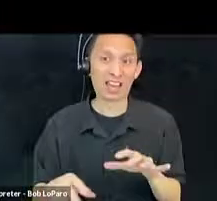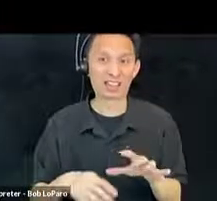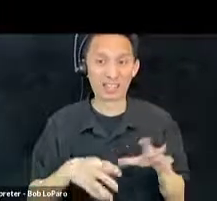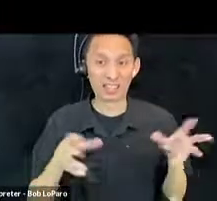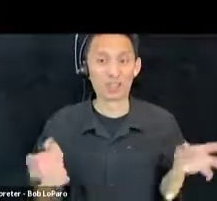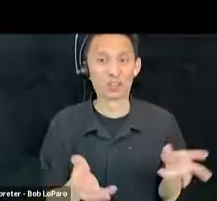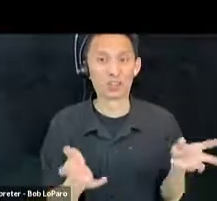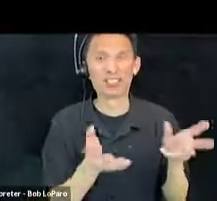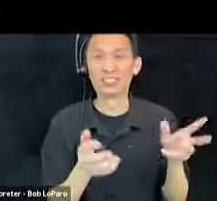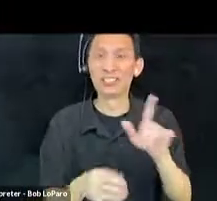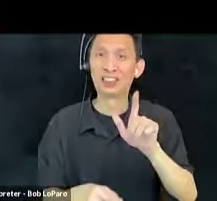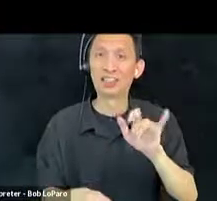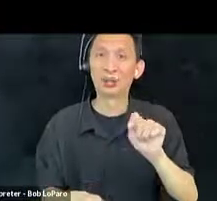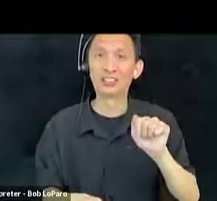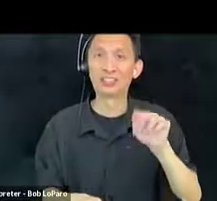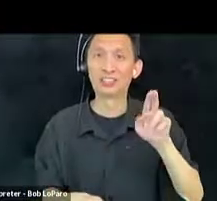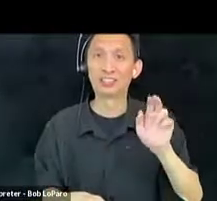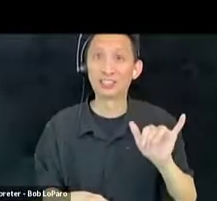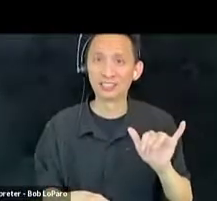calendar system.